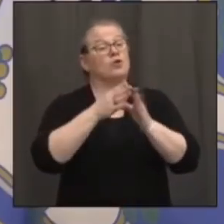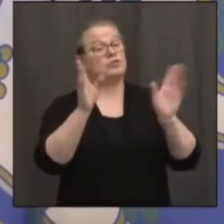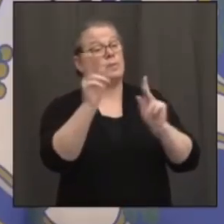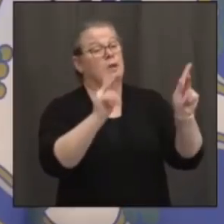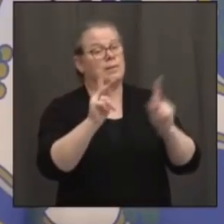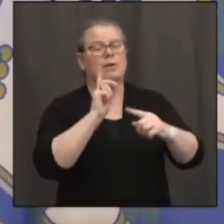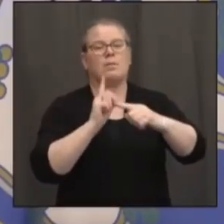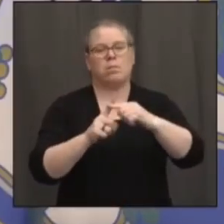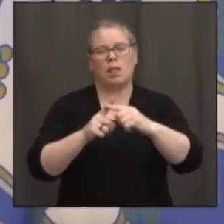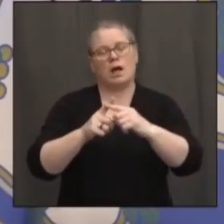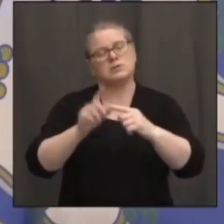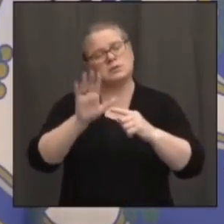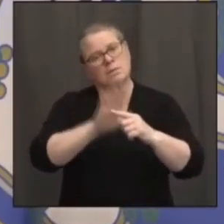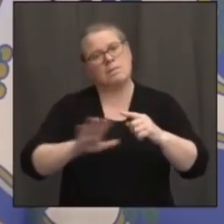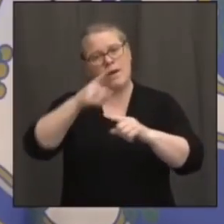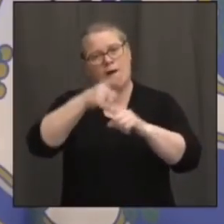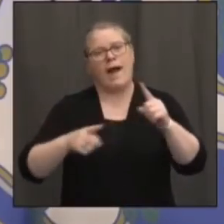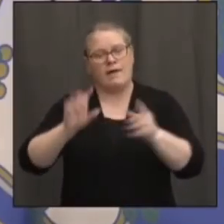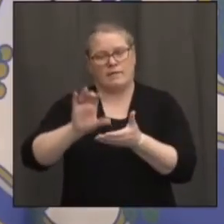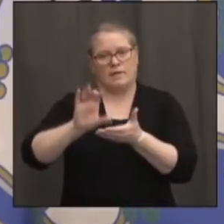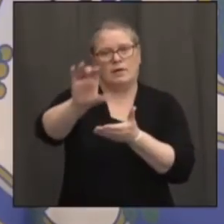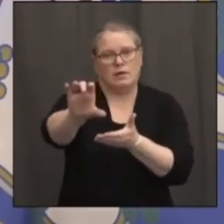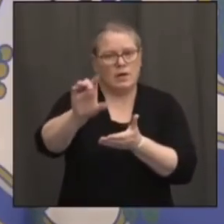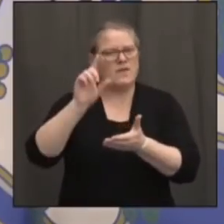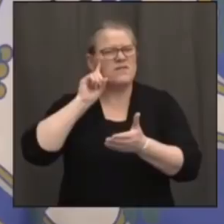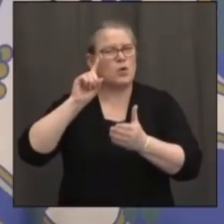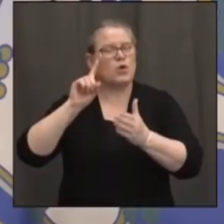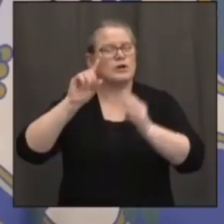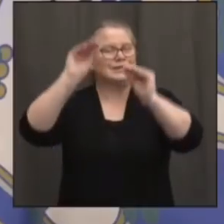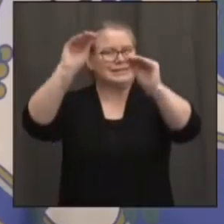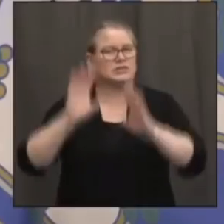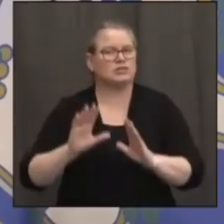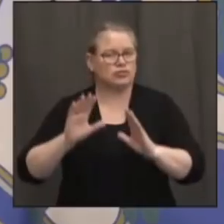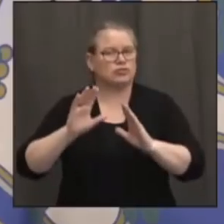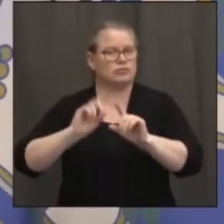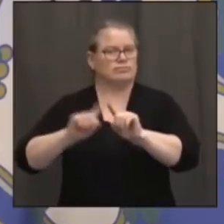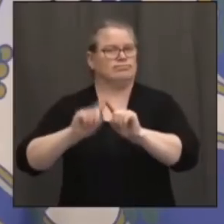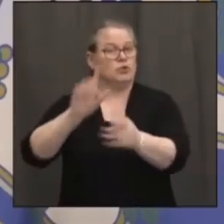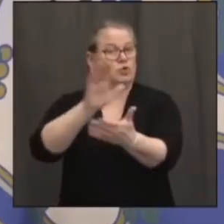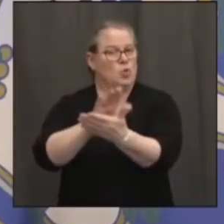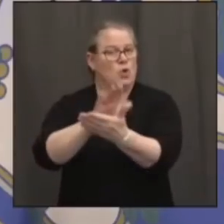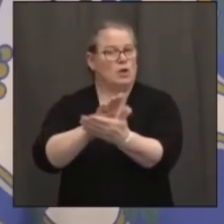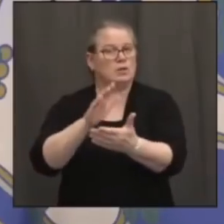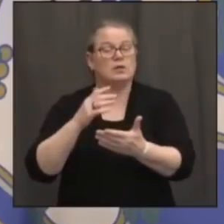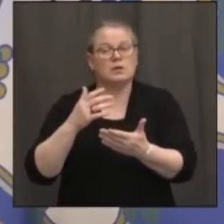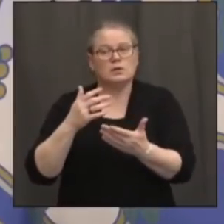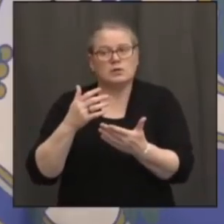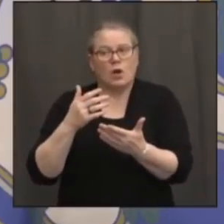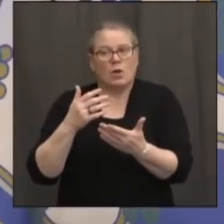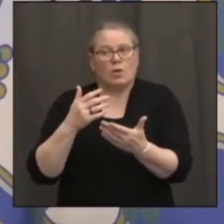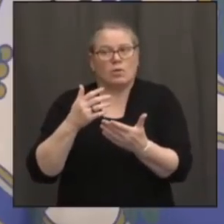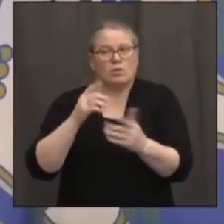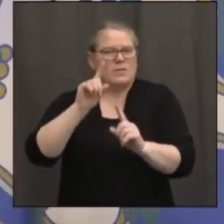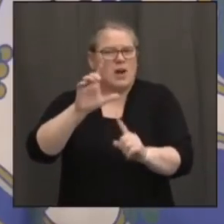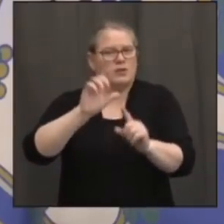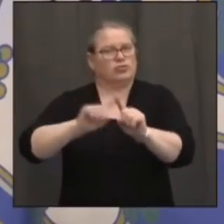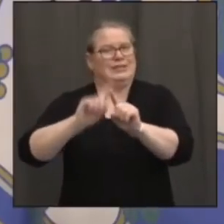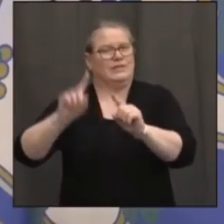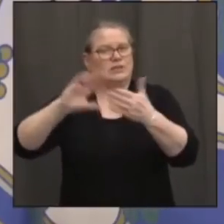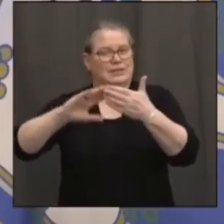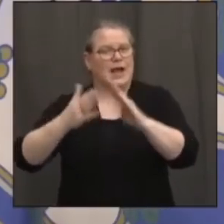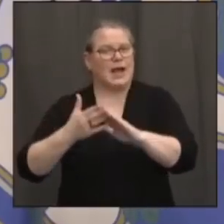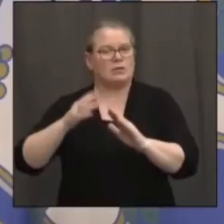health spread across over 100 different towns, and they're working with the schools in terms of how people get